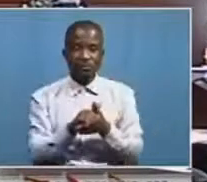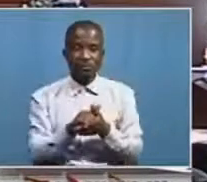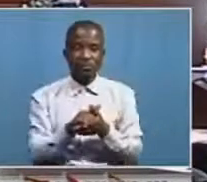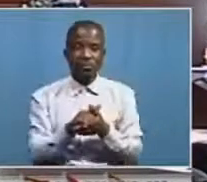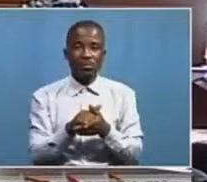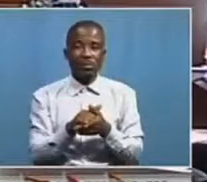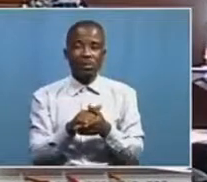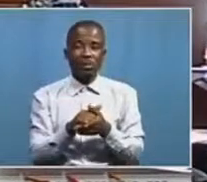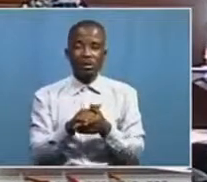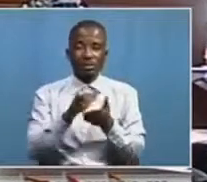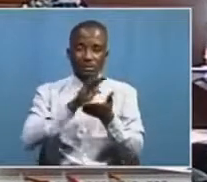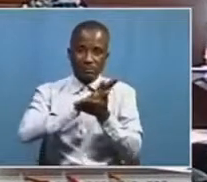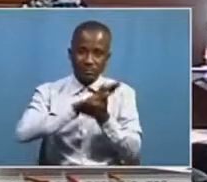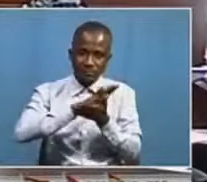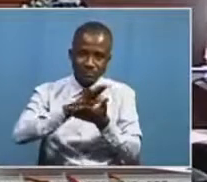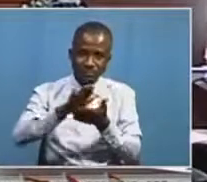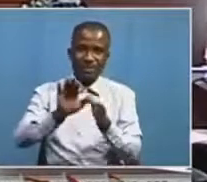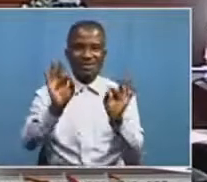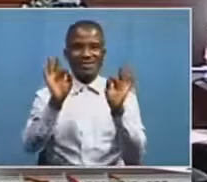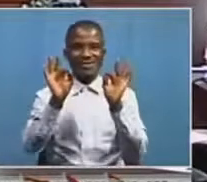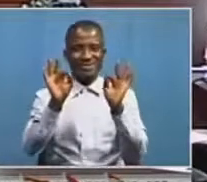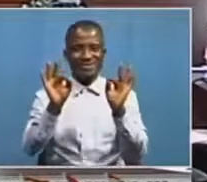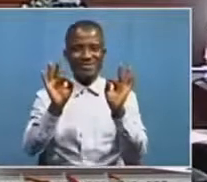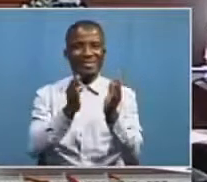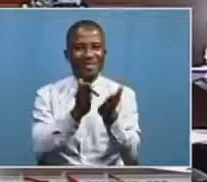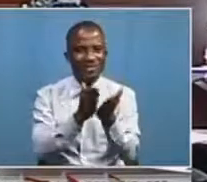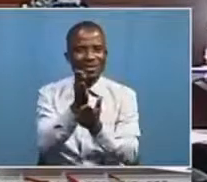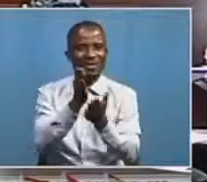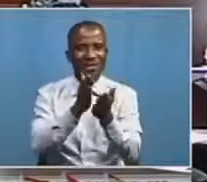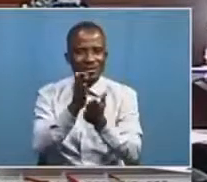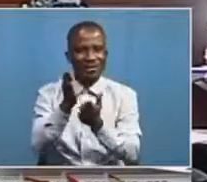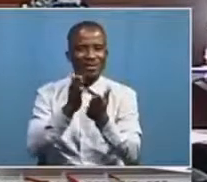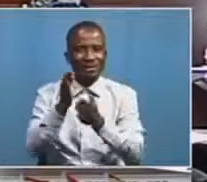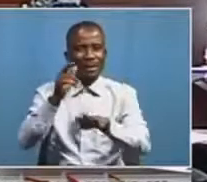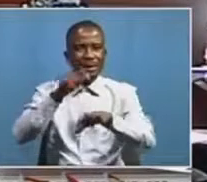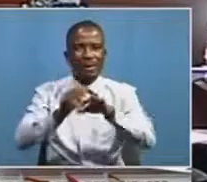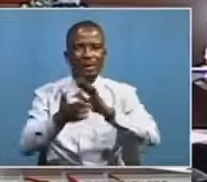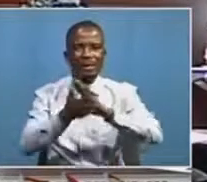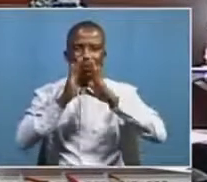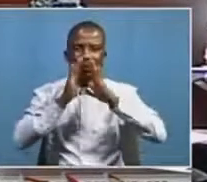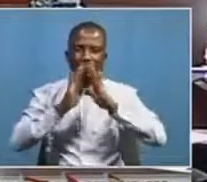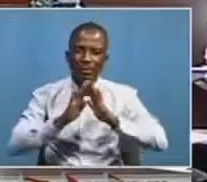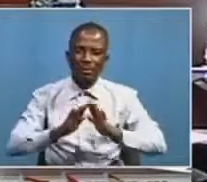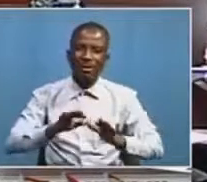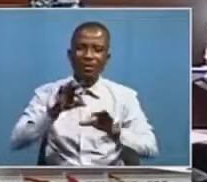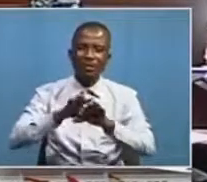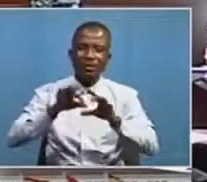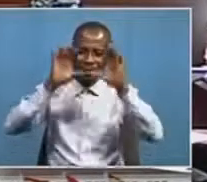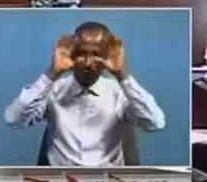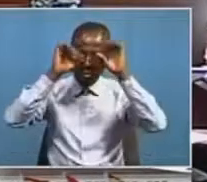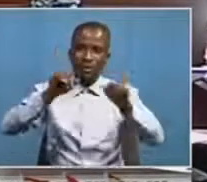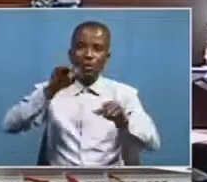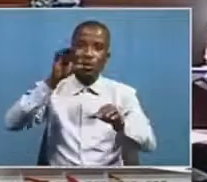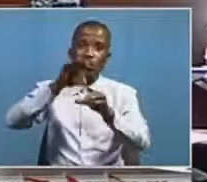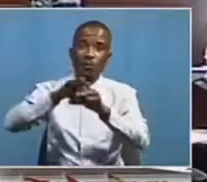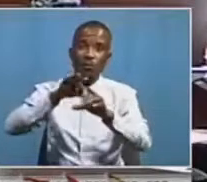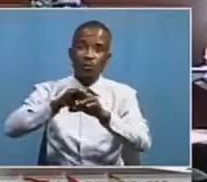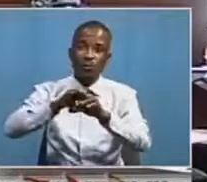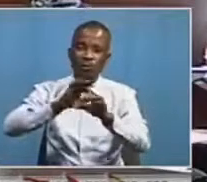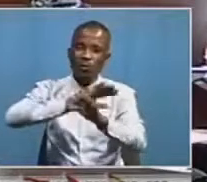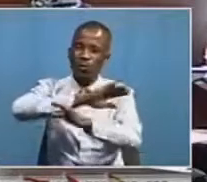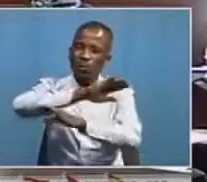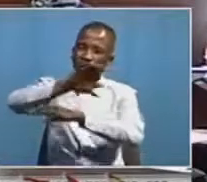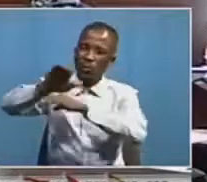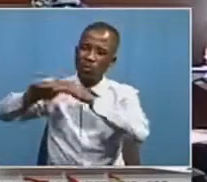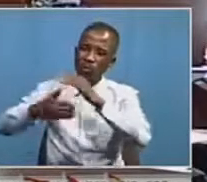of the transparent, fair, orderly, timely and peaceful presidential elections, the total number of valid votes